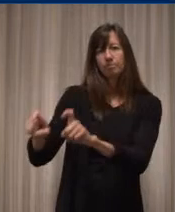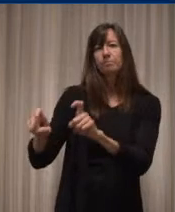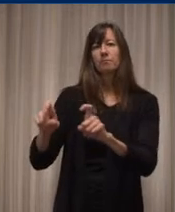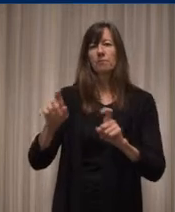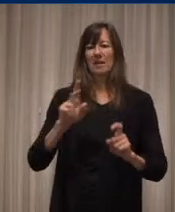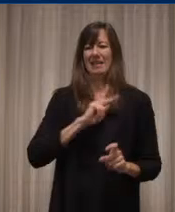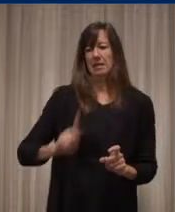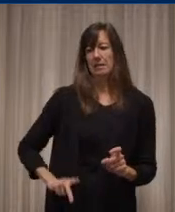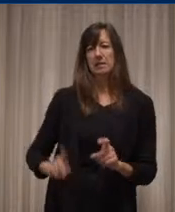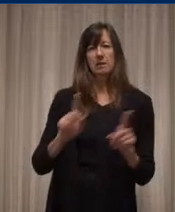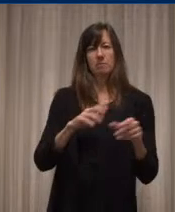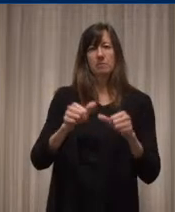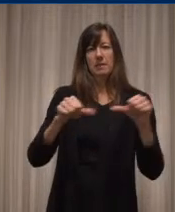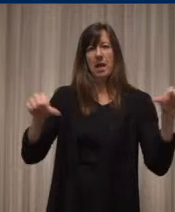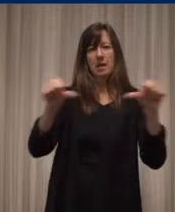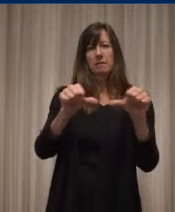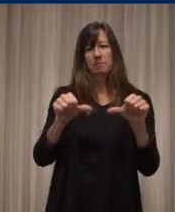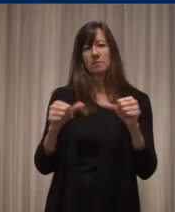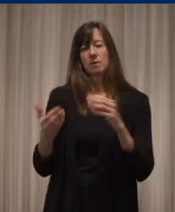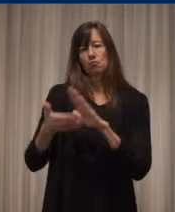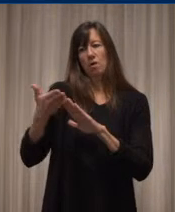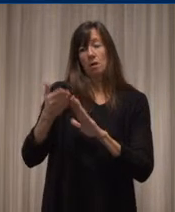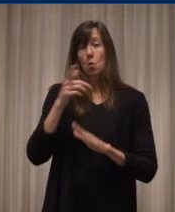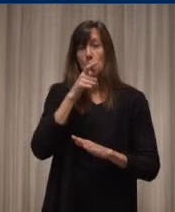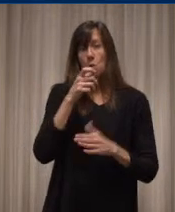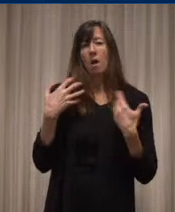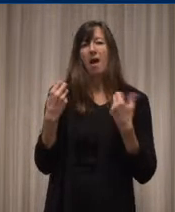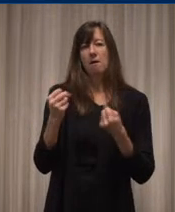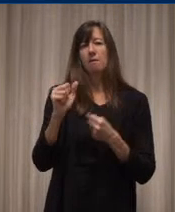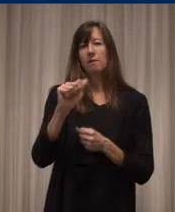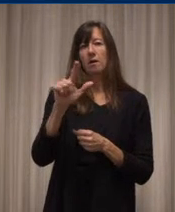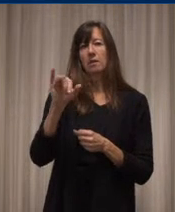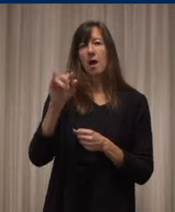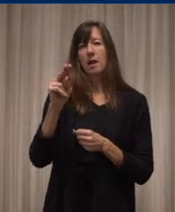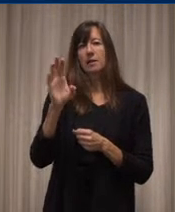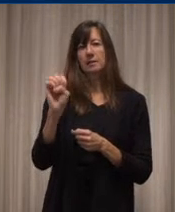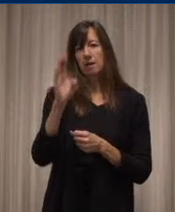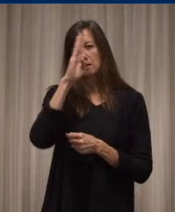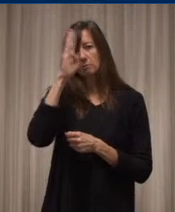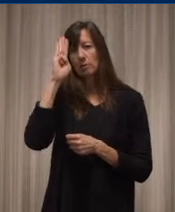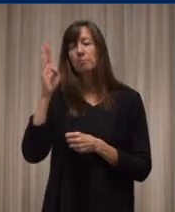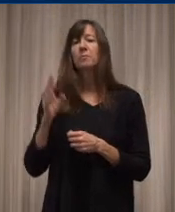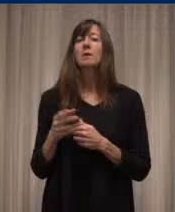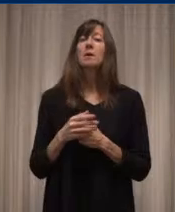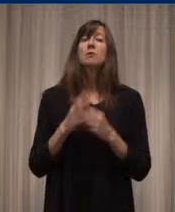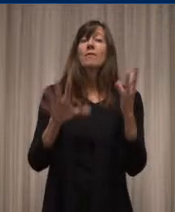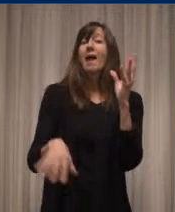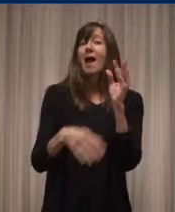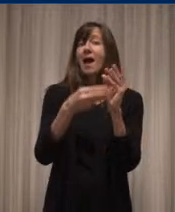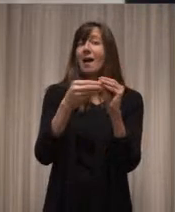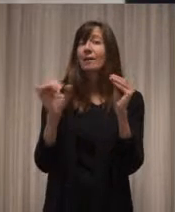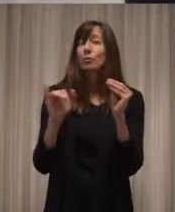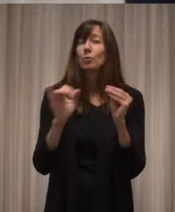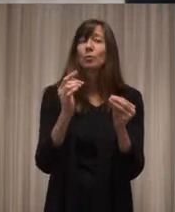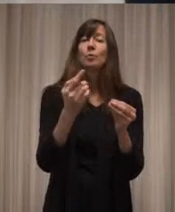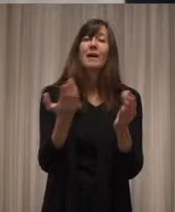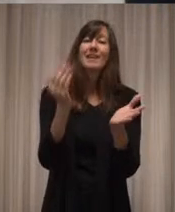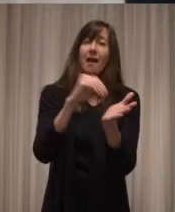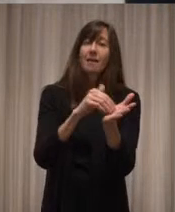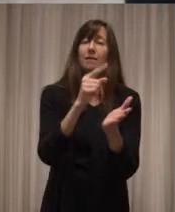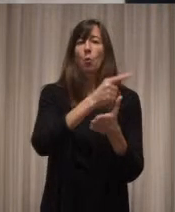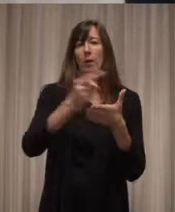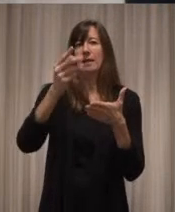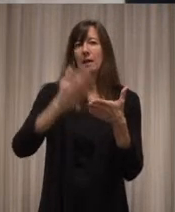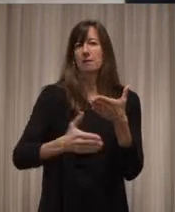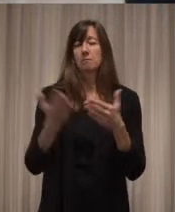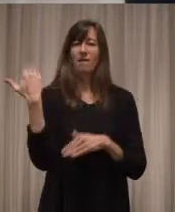Alliance. And most significantly, they've now added back weekends. So before it was just Monday through Friday.